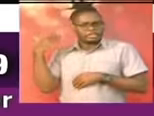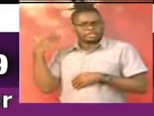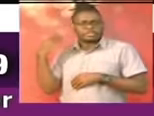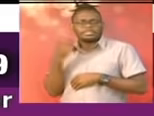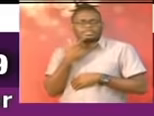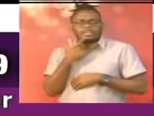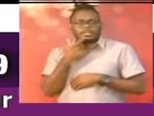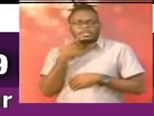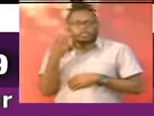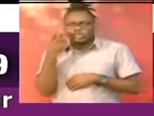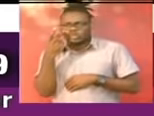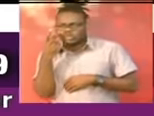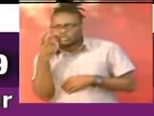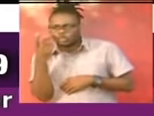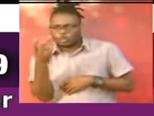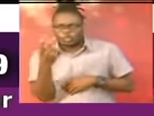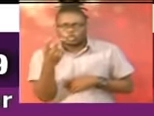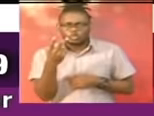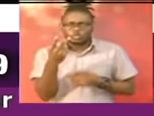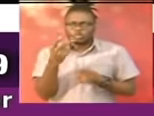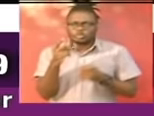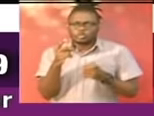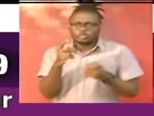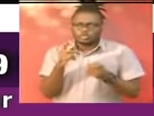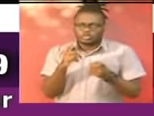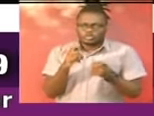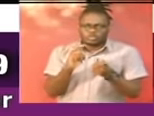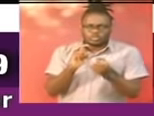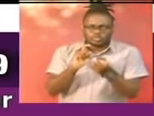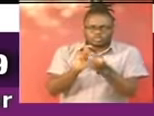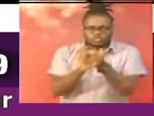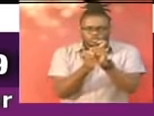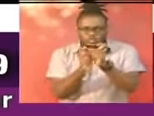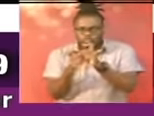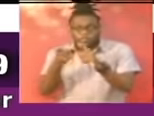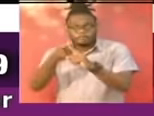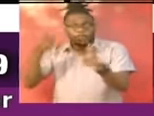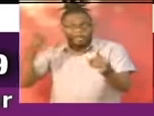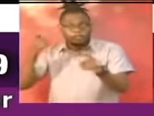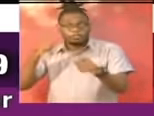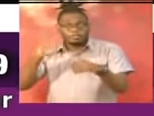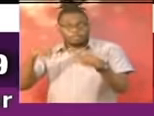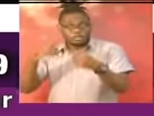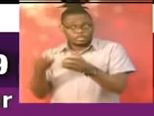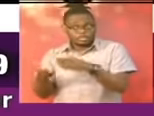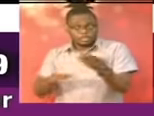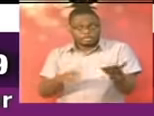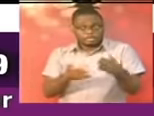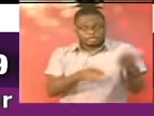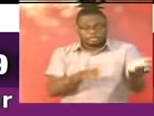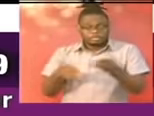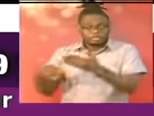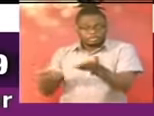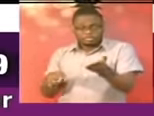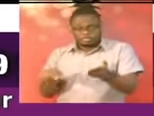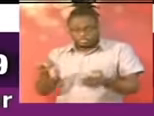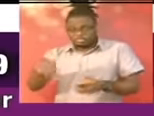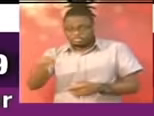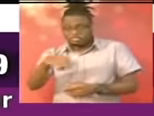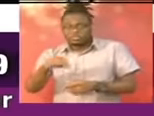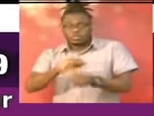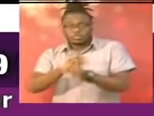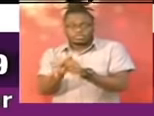trend, a shift in the trend as it relates to deaths linked to COVID-19, where deaths linked to diabetes